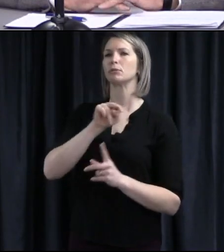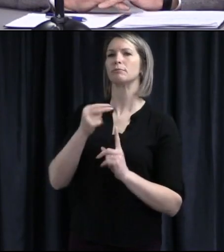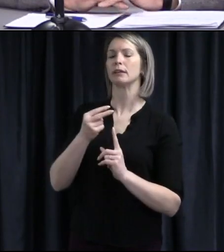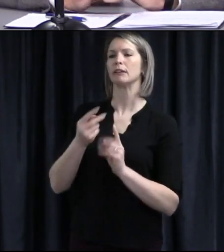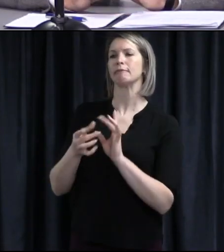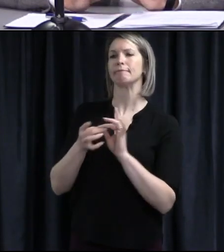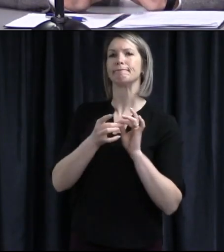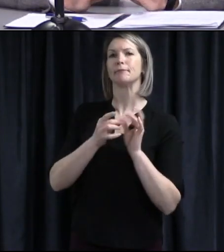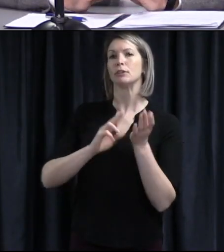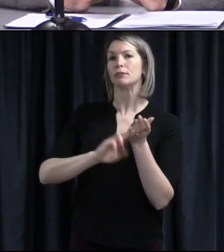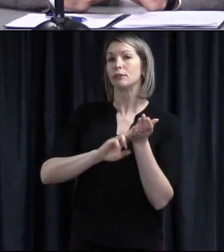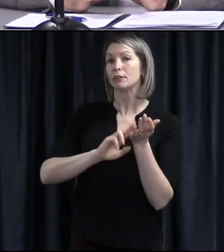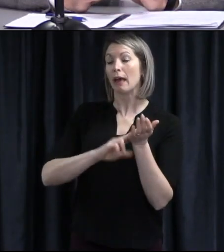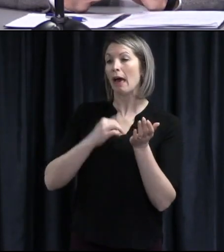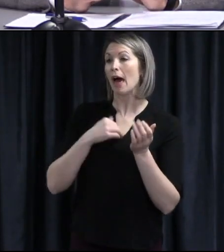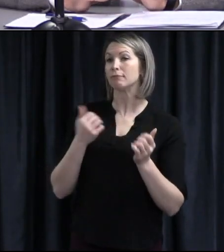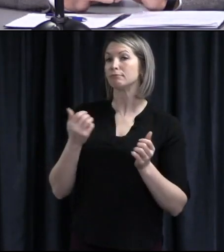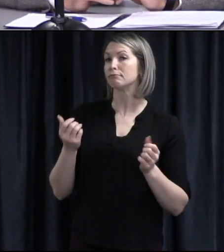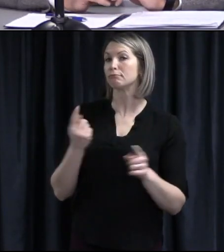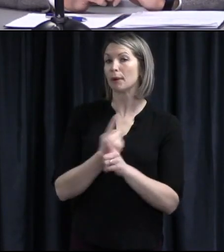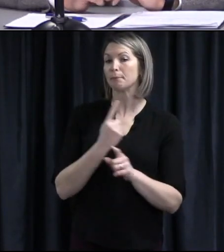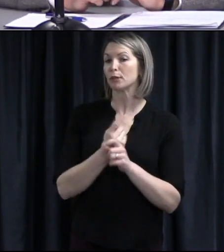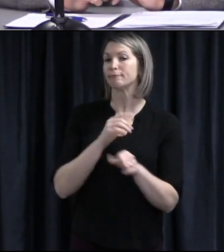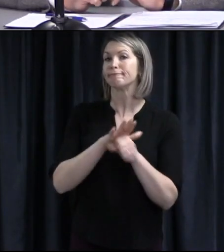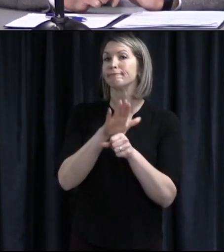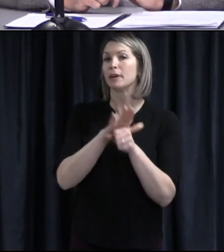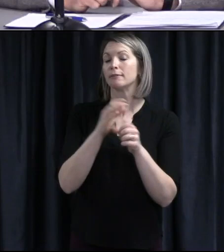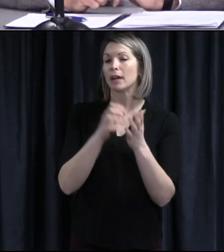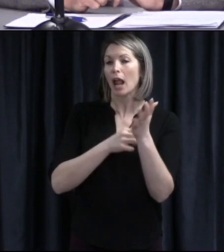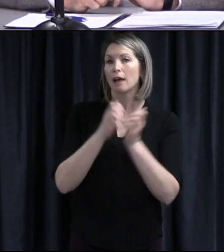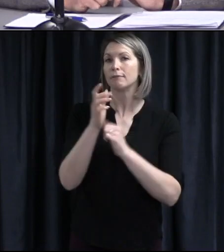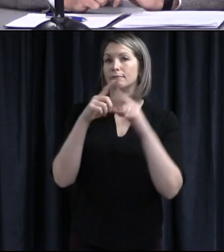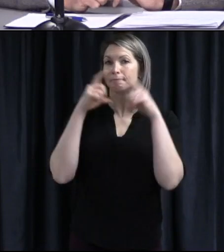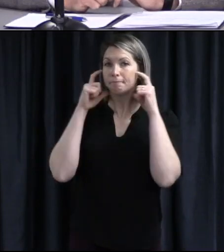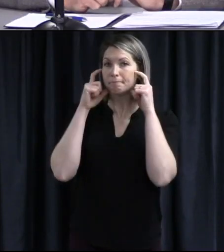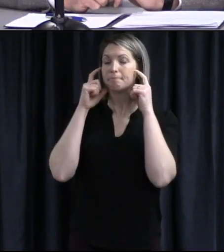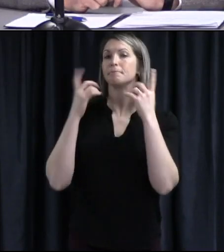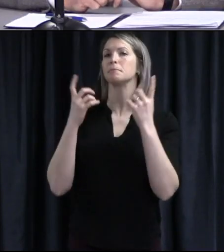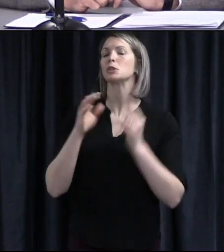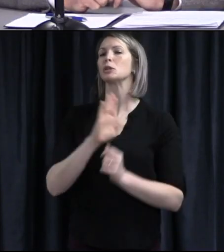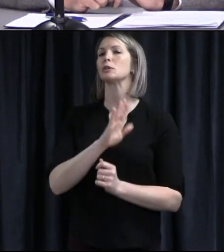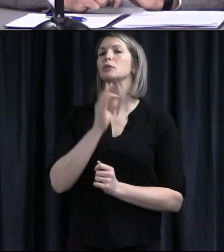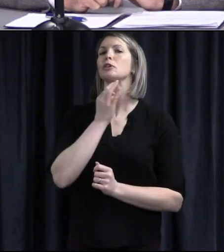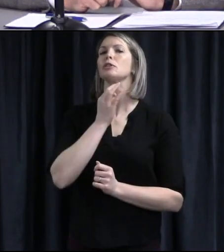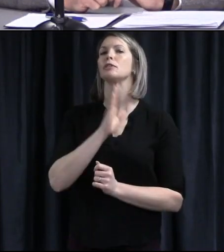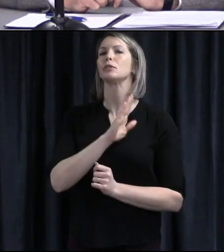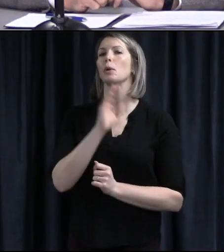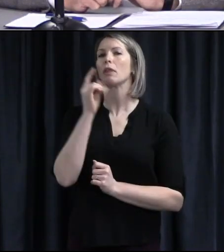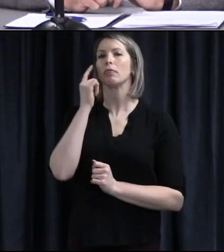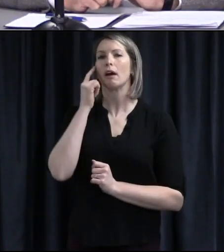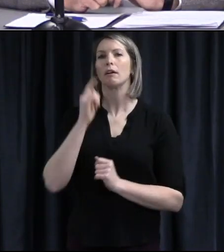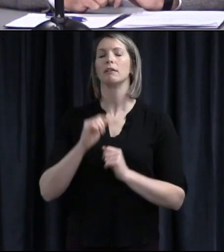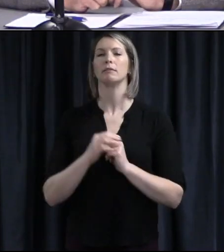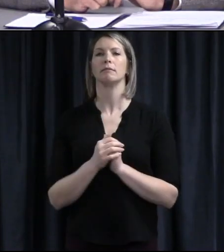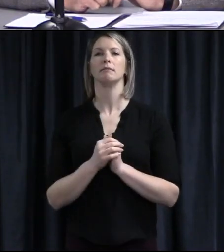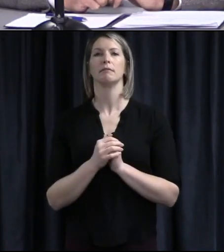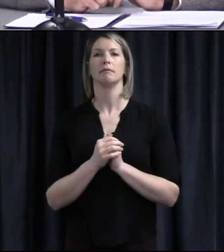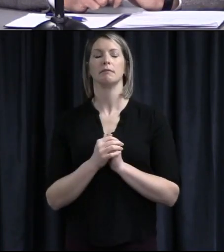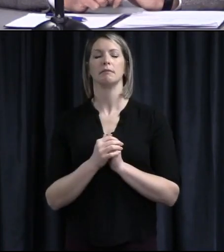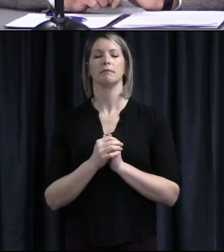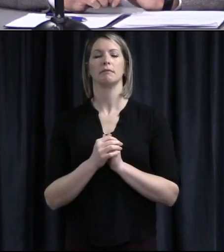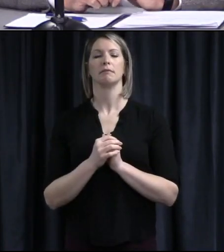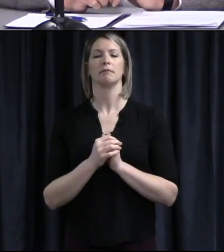only for nurses, I guess, but for all frontline healthcare workers and our supply of N95? The